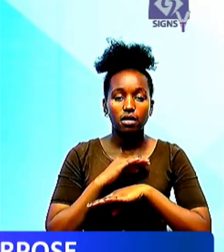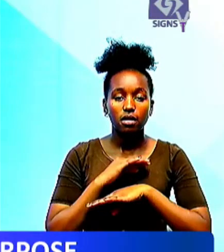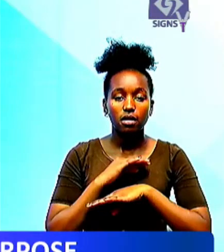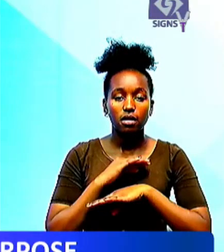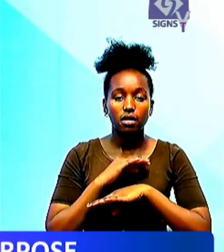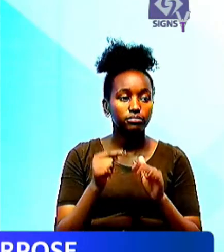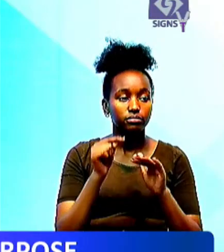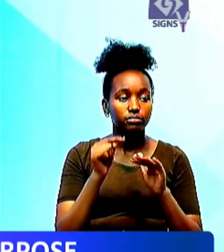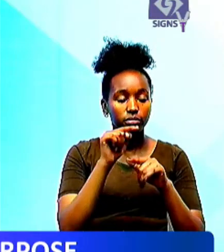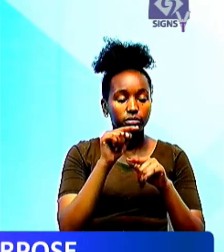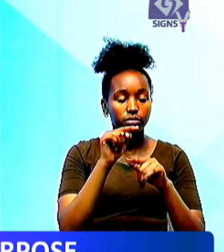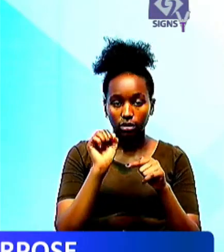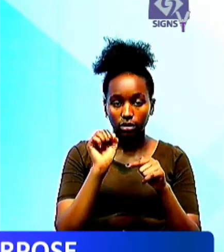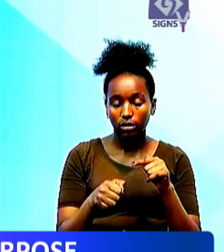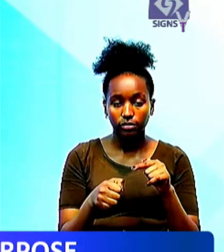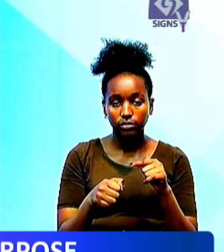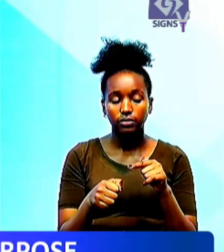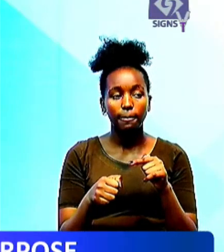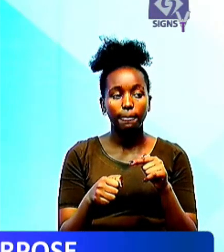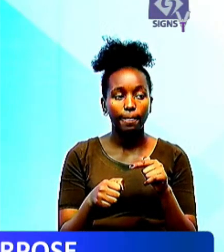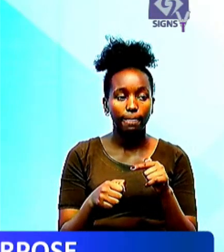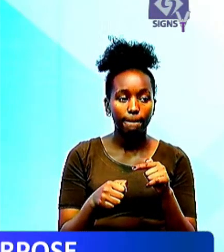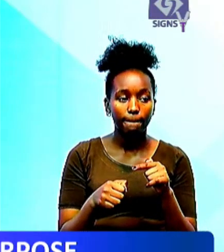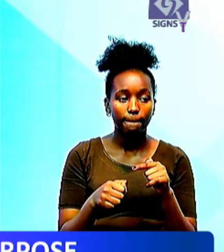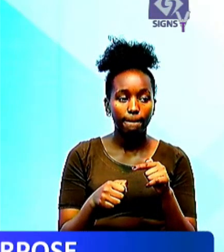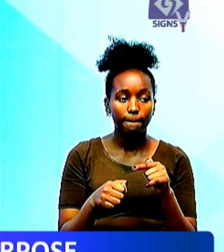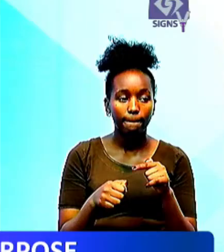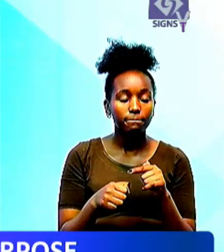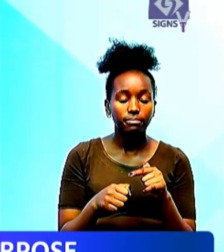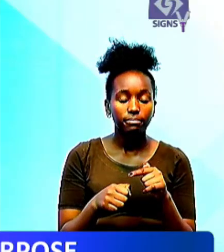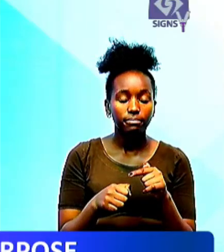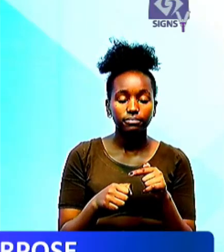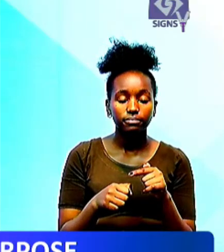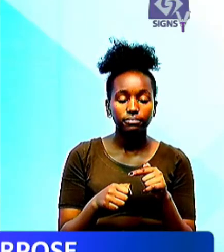something invested like in a money market fund, the other one in the business,